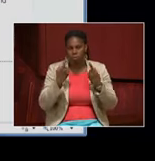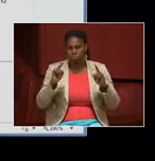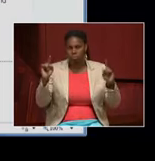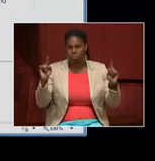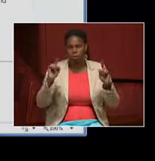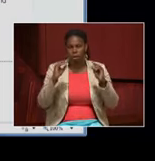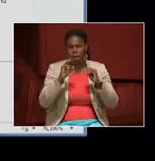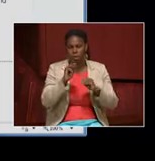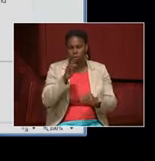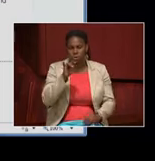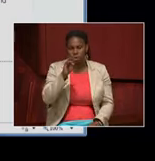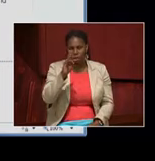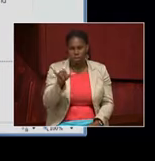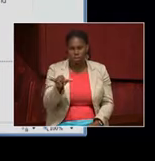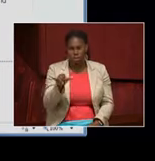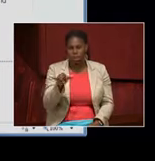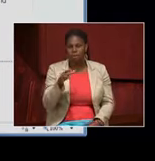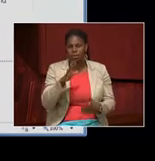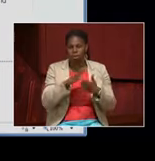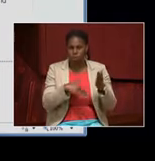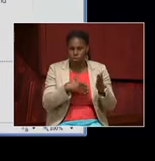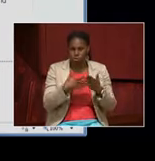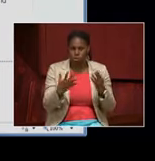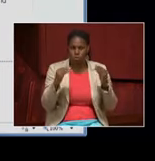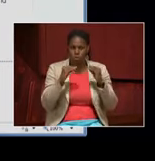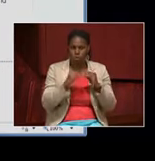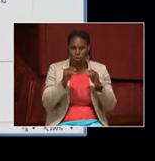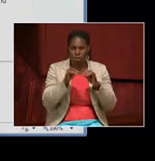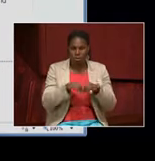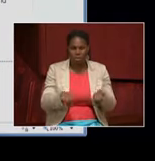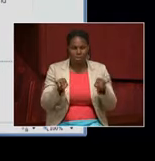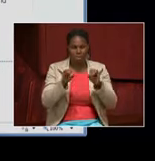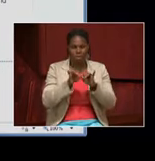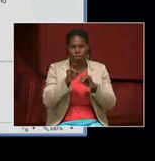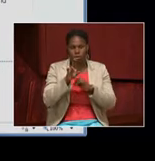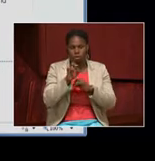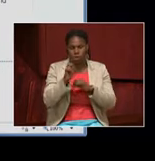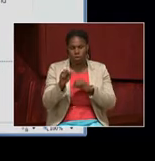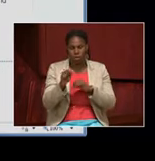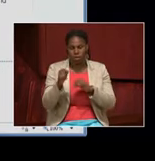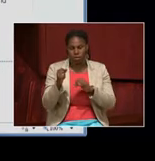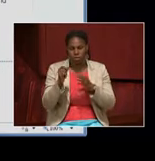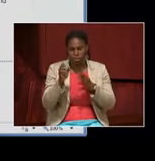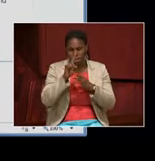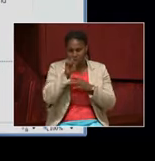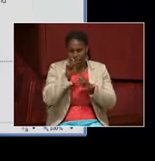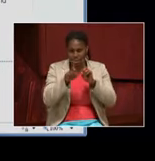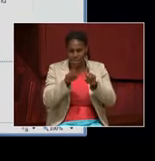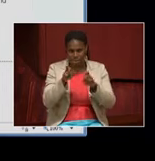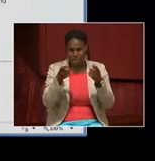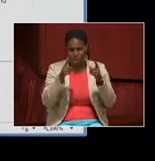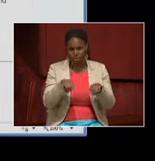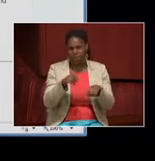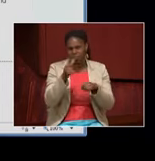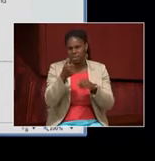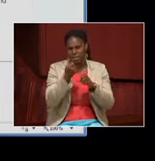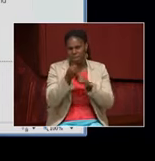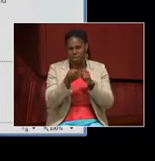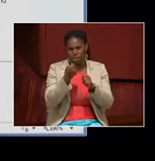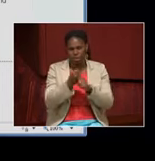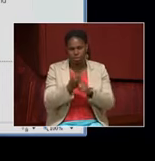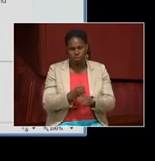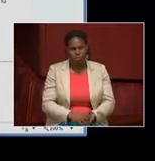mortality schedules, more than just the standard U.S. federal census that is done every 10 years.